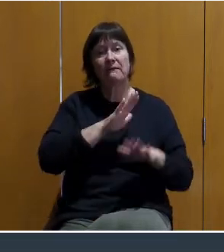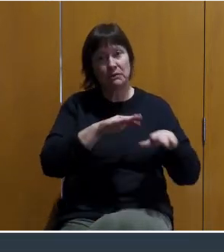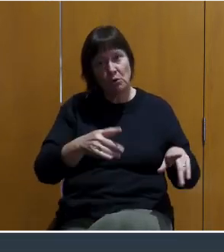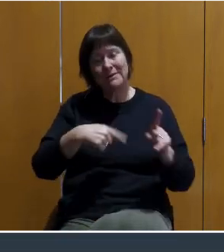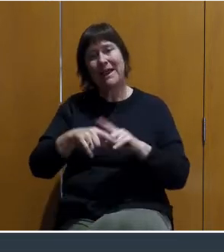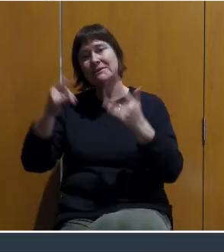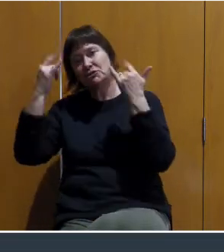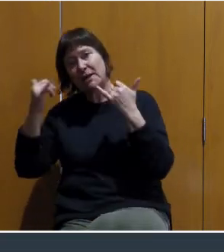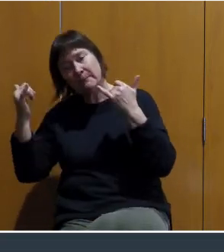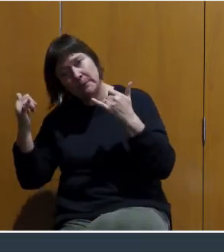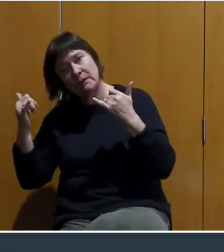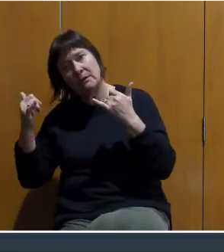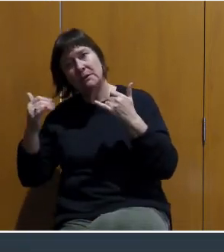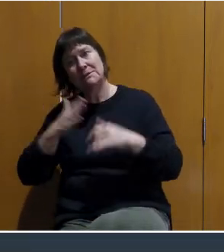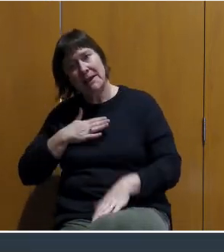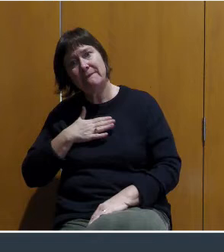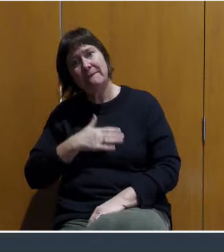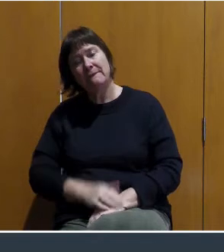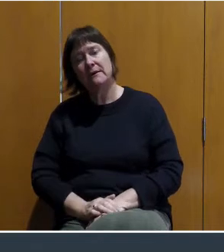parks.